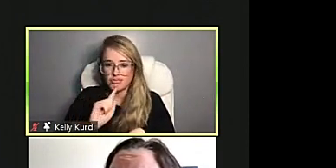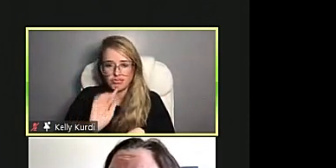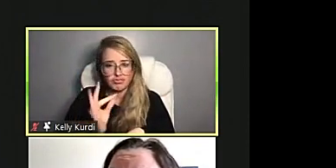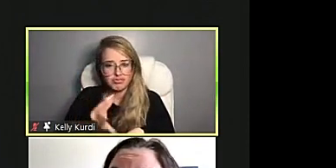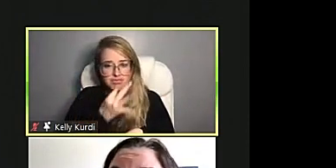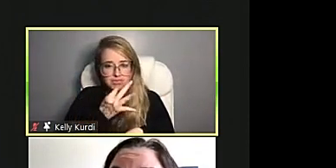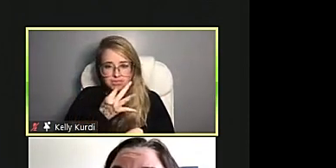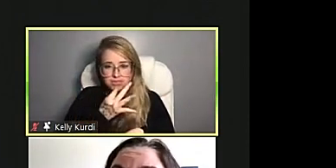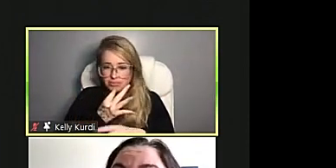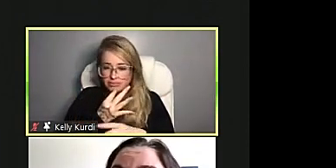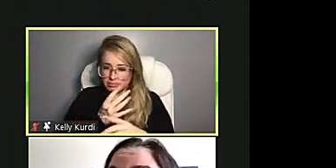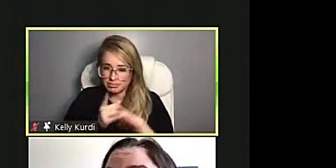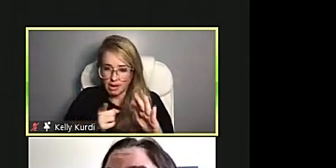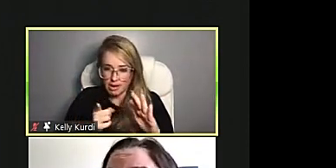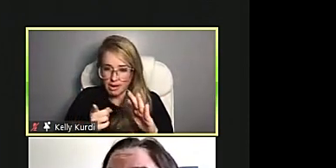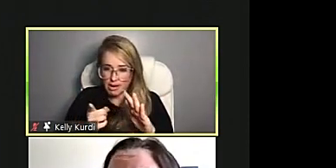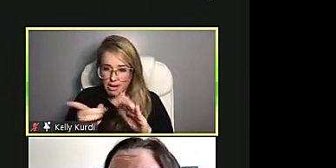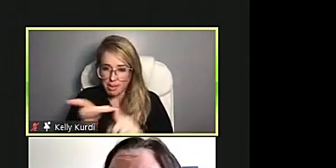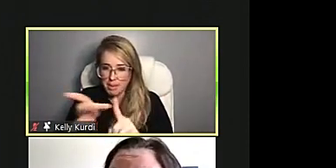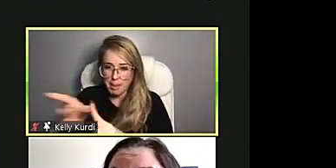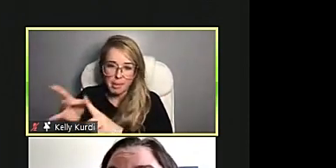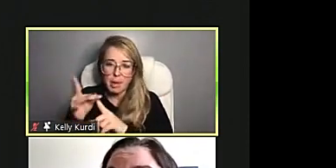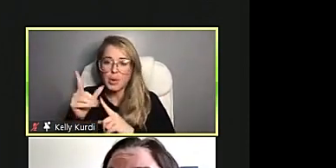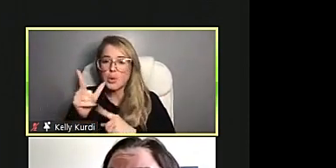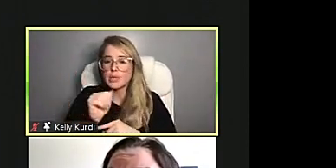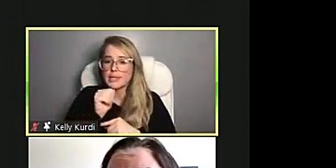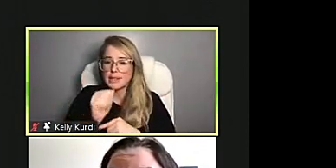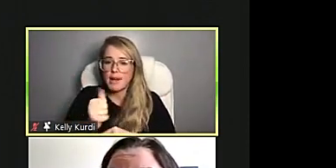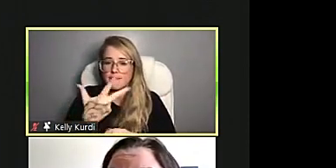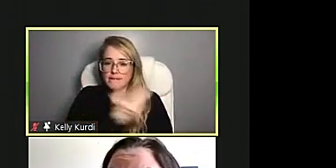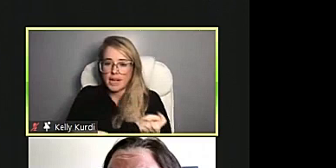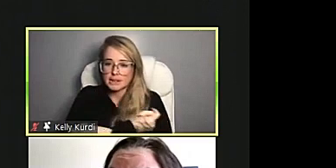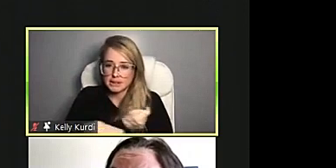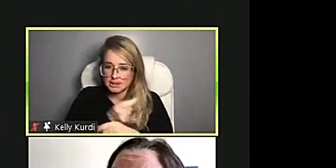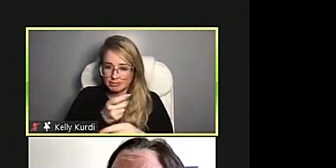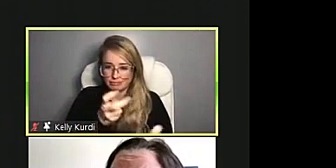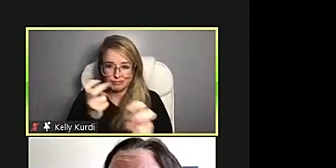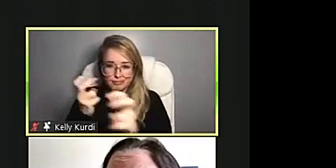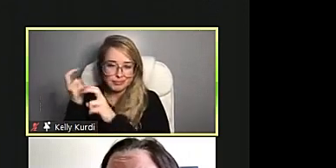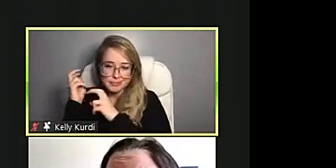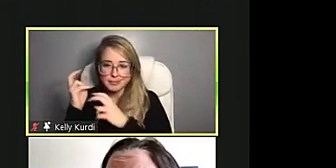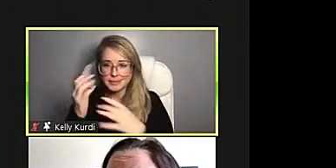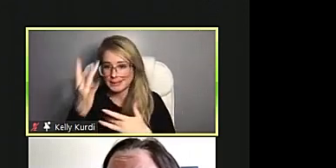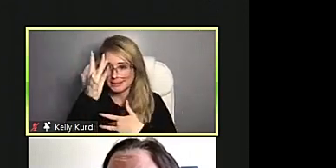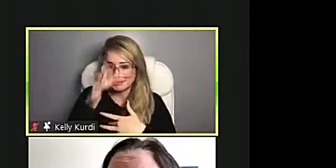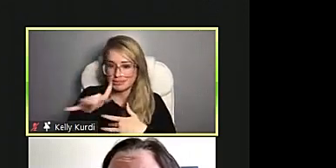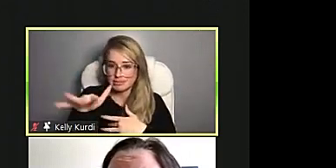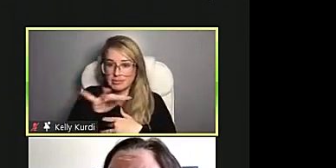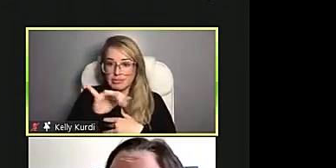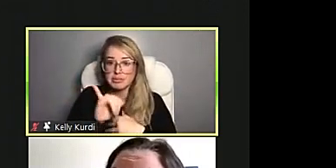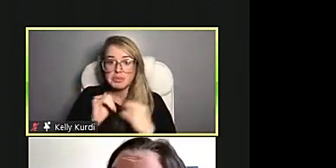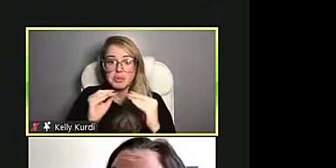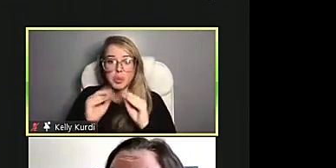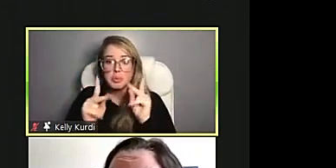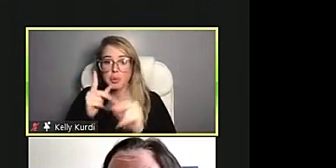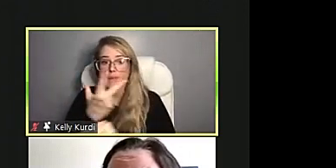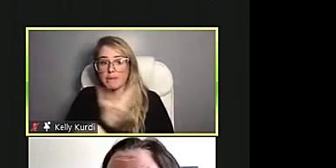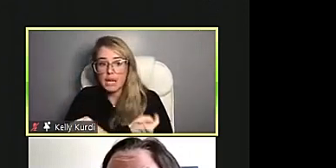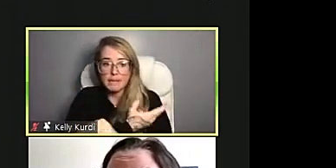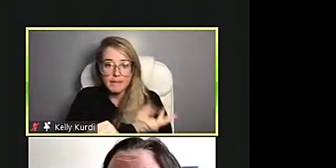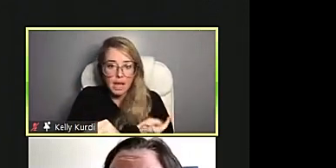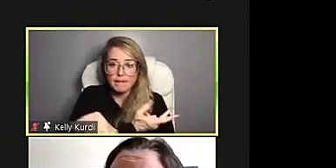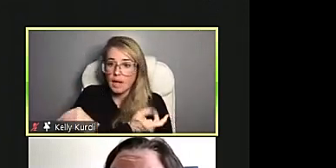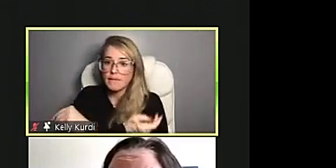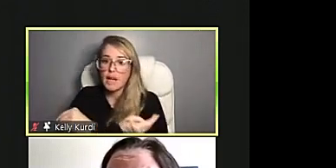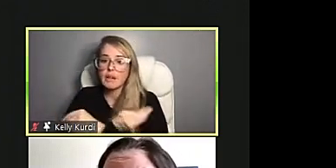who are unvaccinated and making them sick. And so, again, the more people who get vaccinated, the